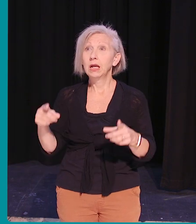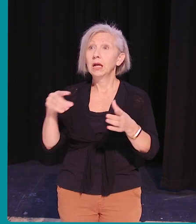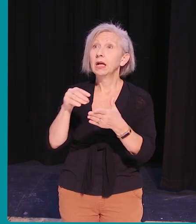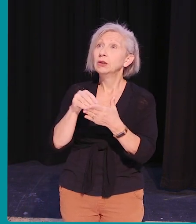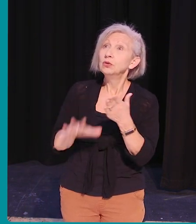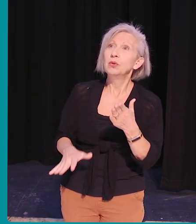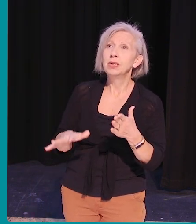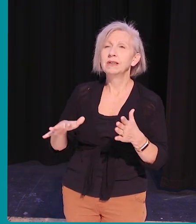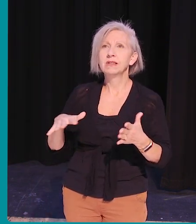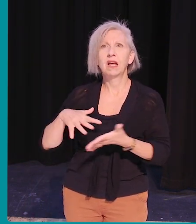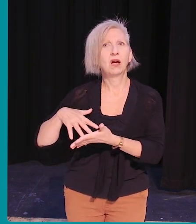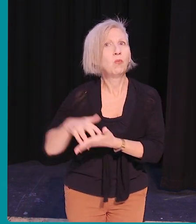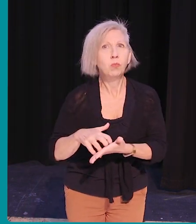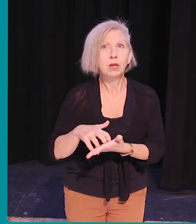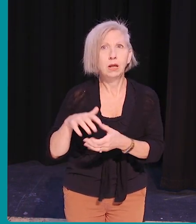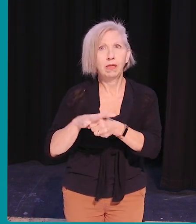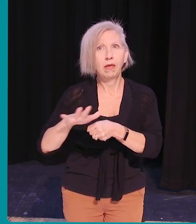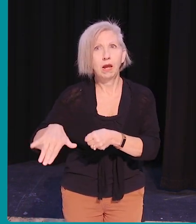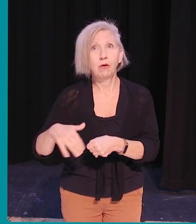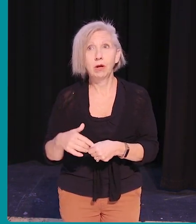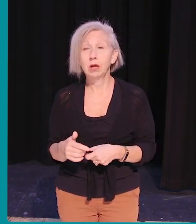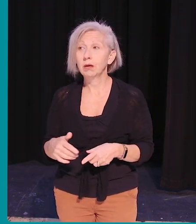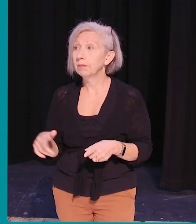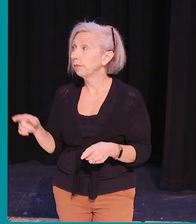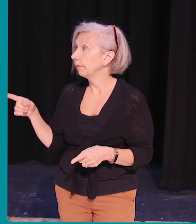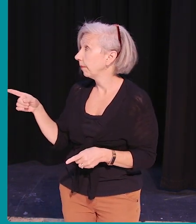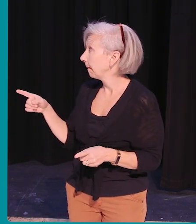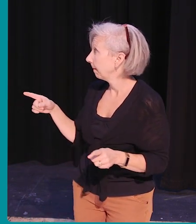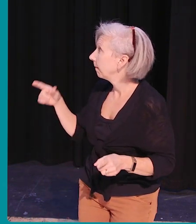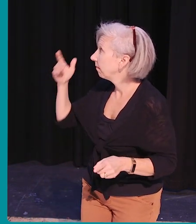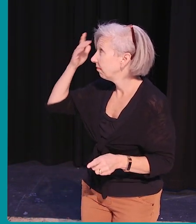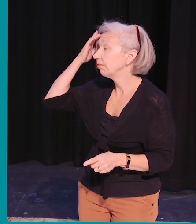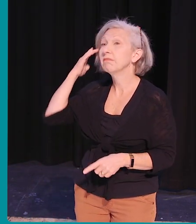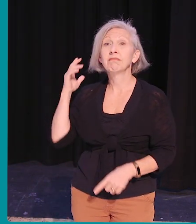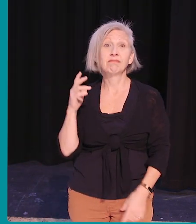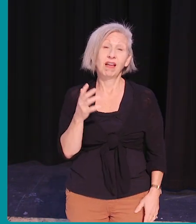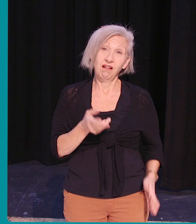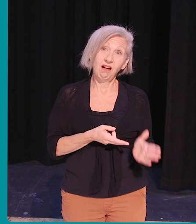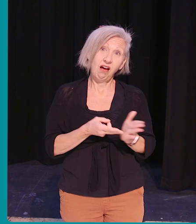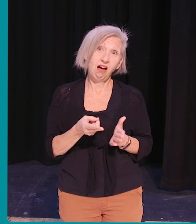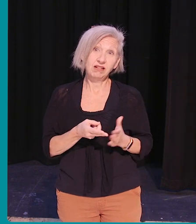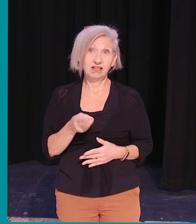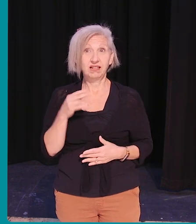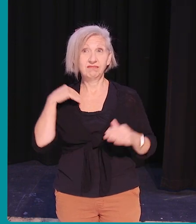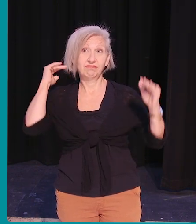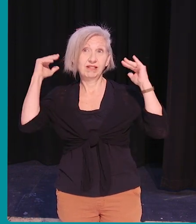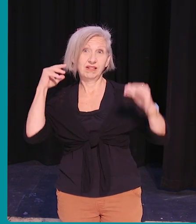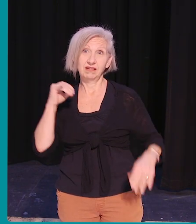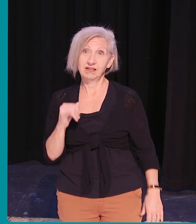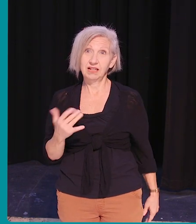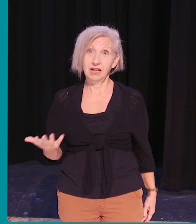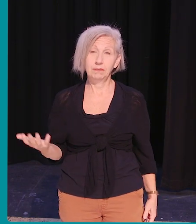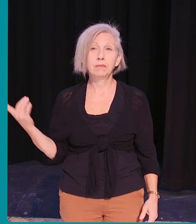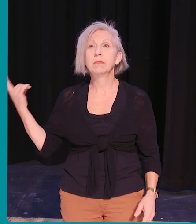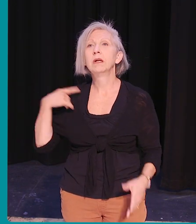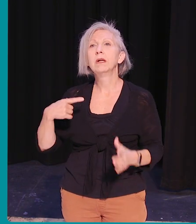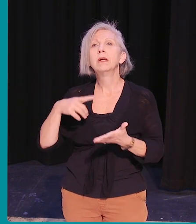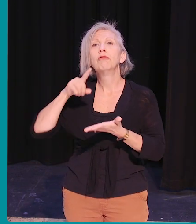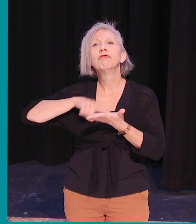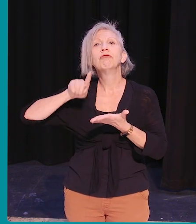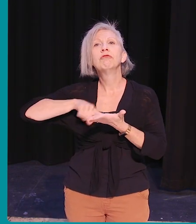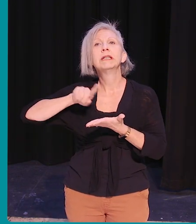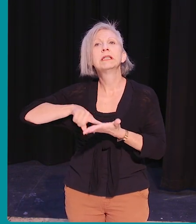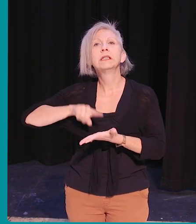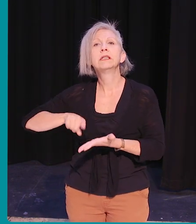what? We adults are even worse. In fact, the research shows that the older you are, the more likely